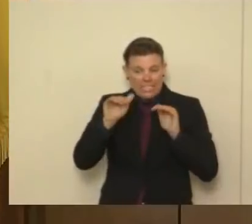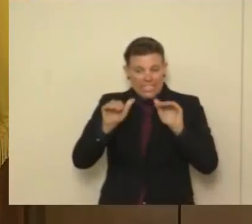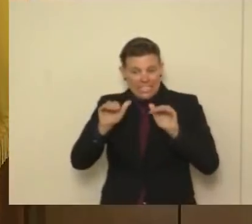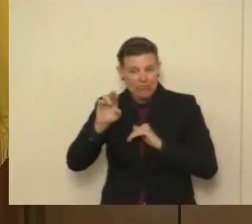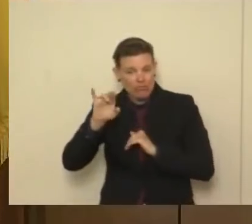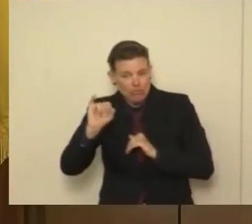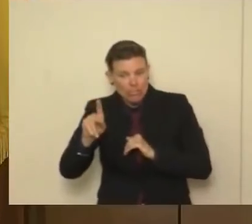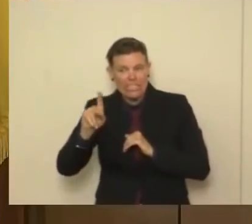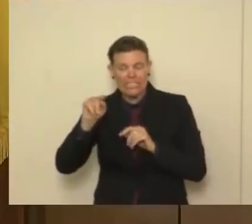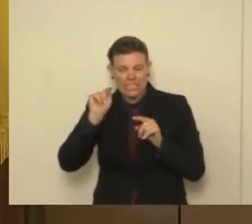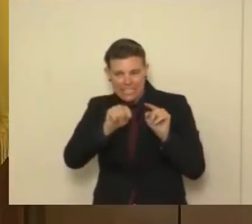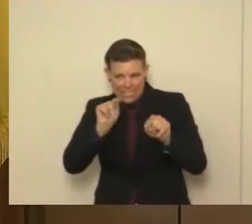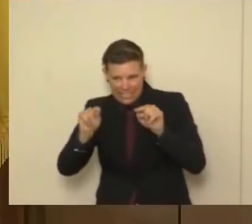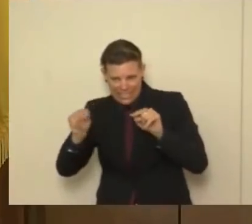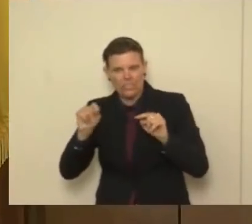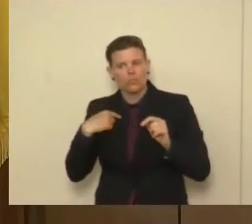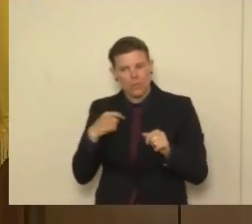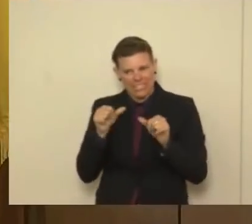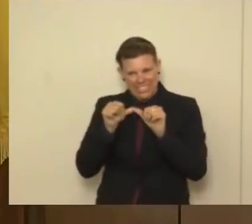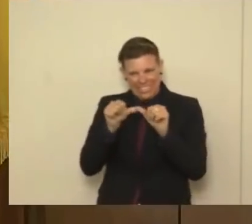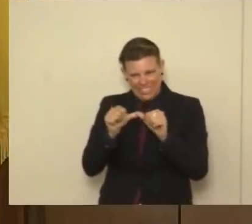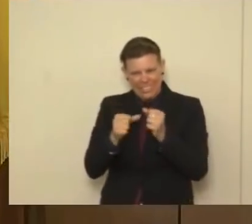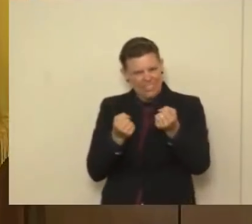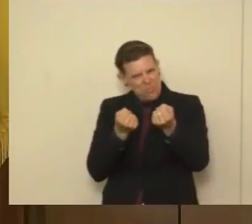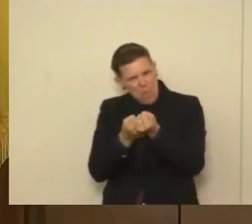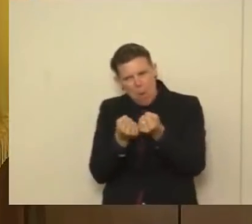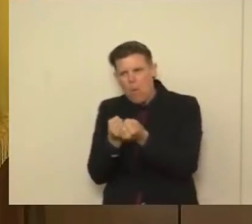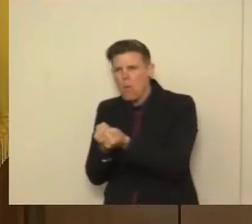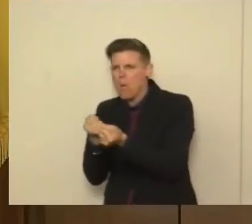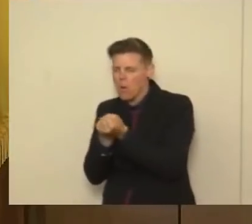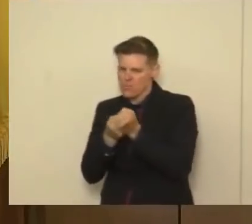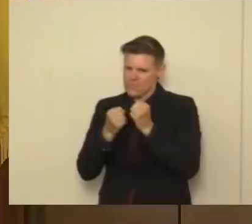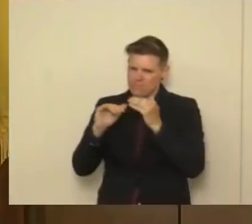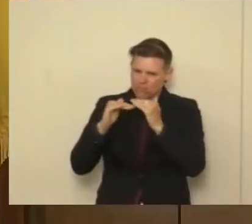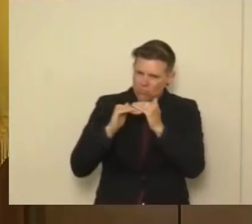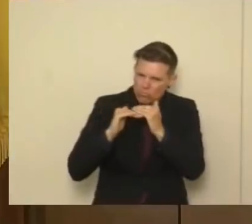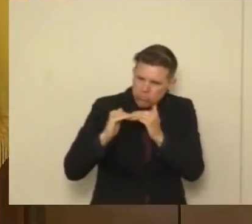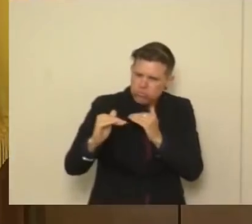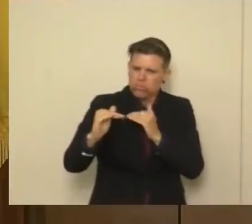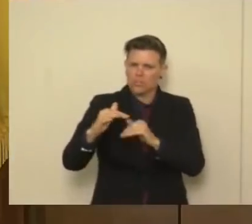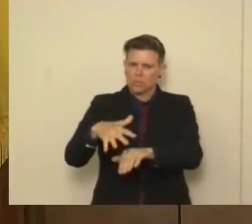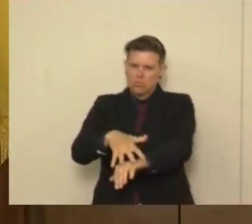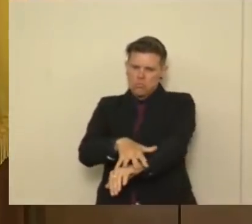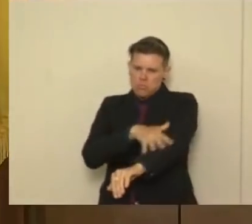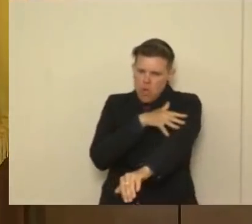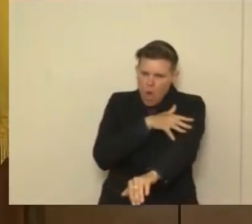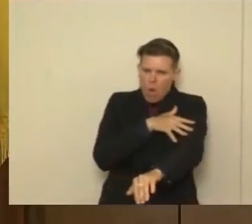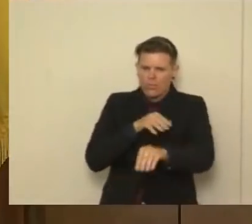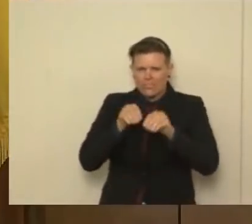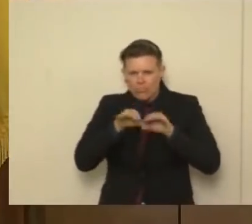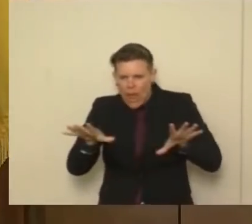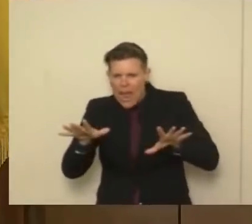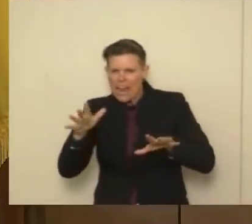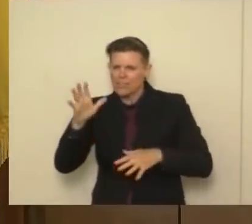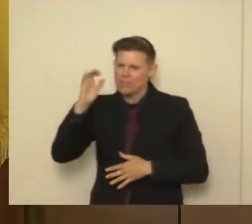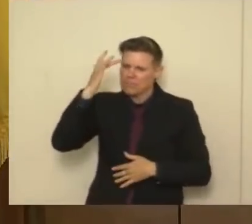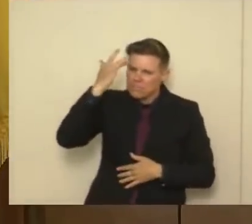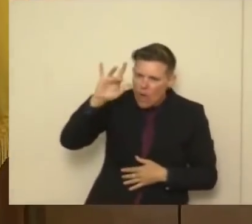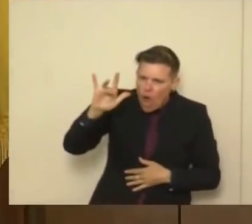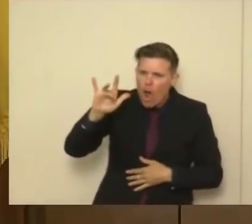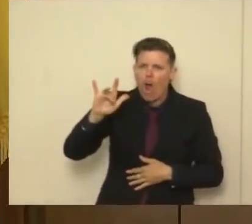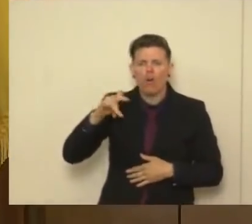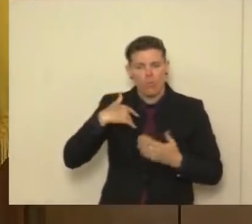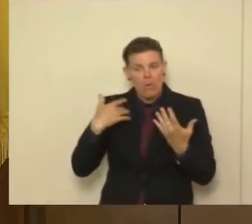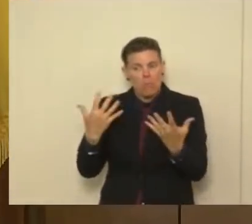right, a steady, slow, smart, productive reopening of the economy, which we